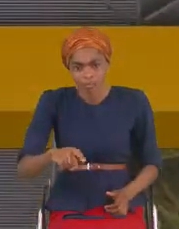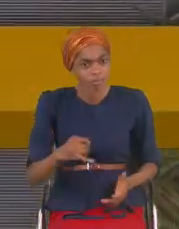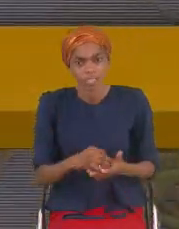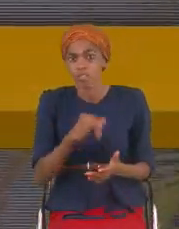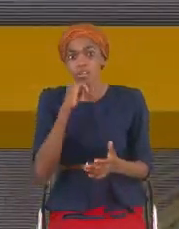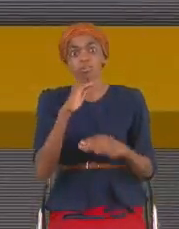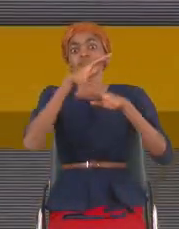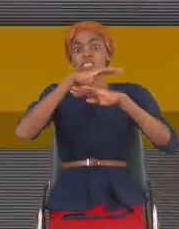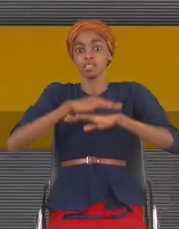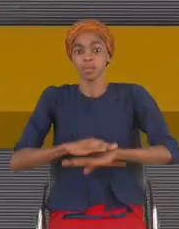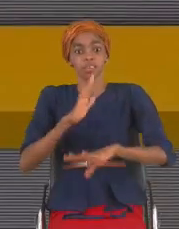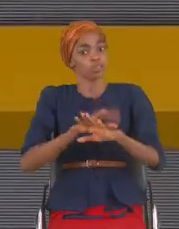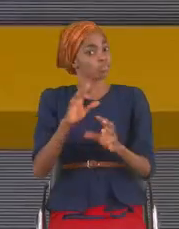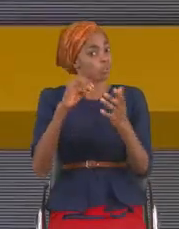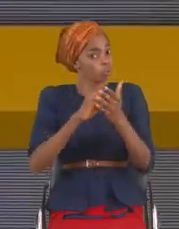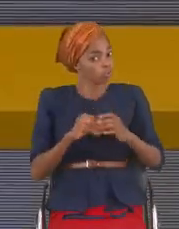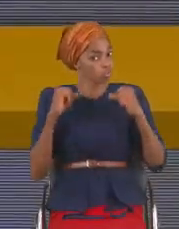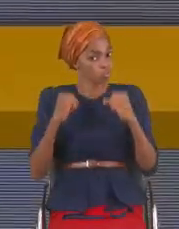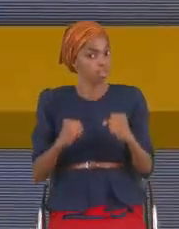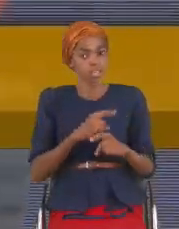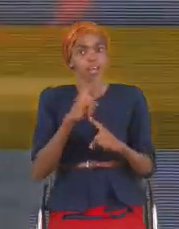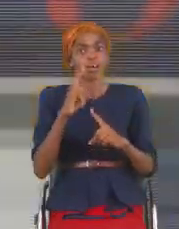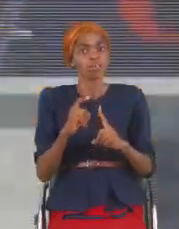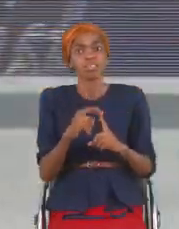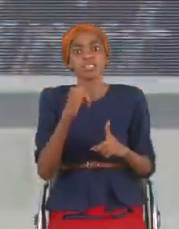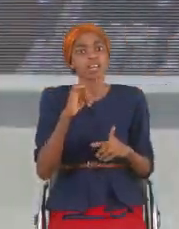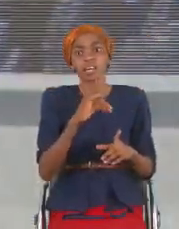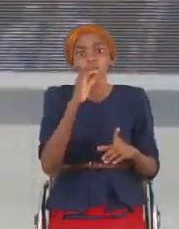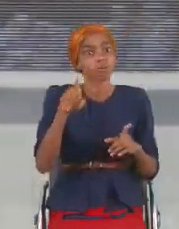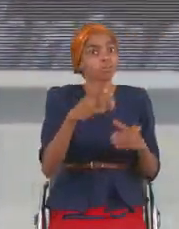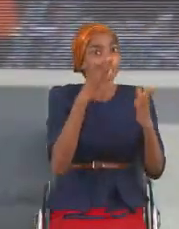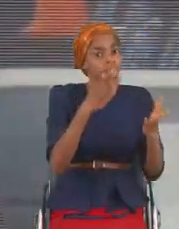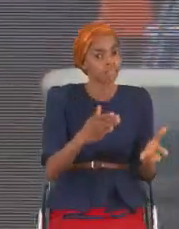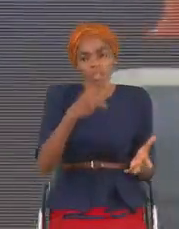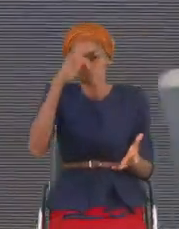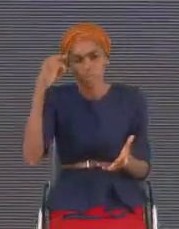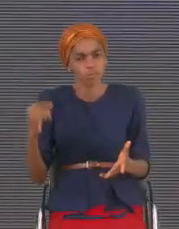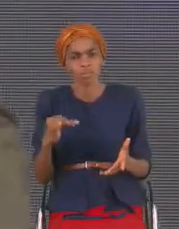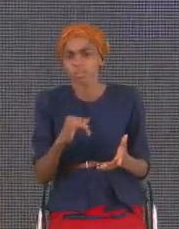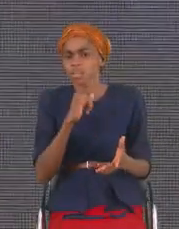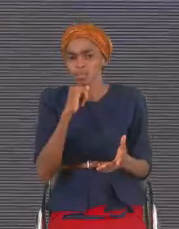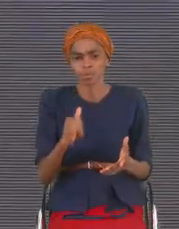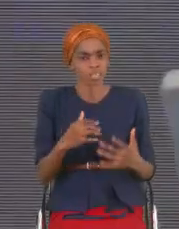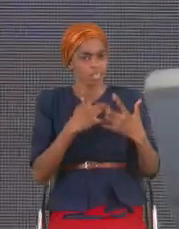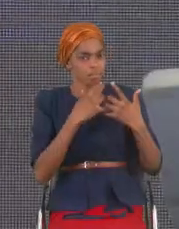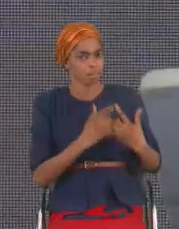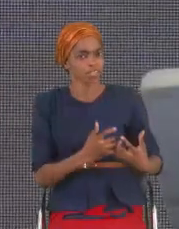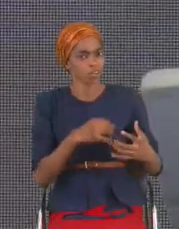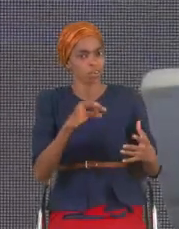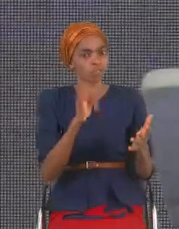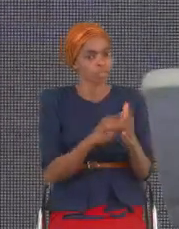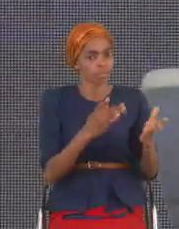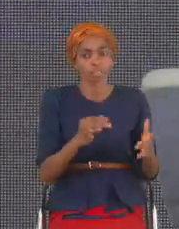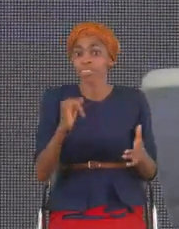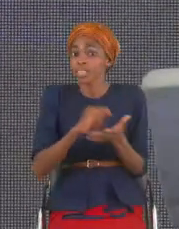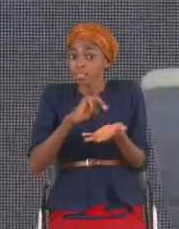my own strength. When I say I cannot go there because I'm not a match for that place, I'm depending on